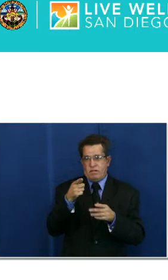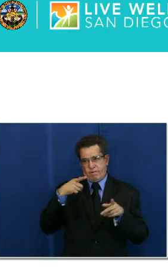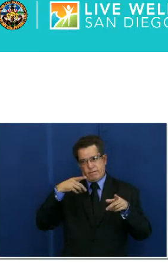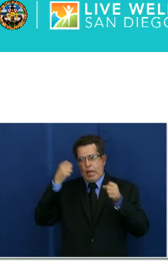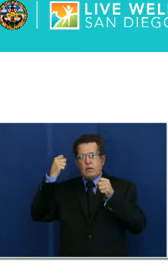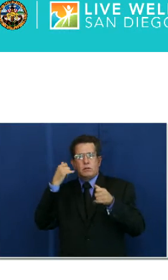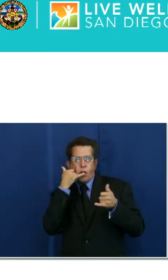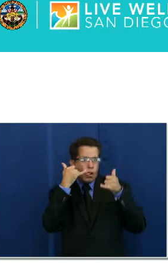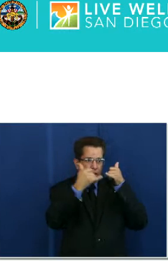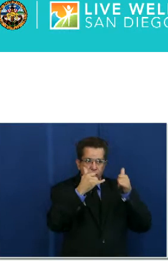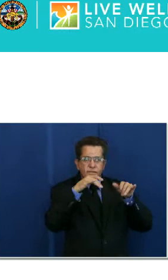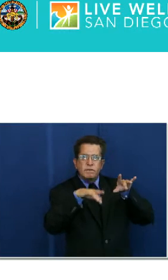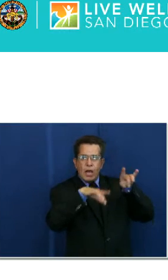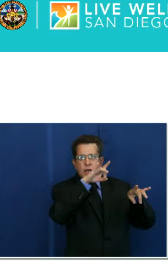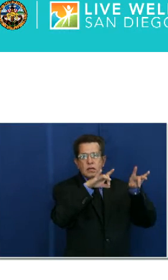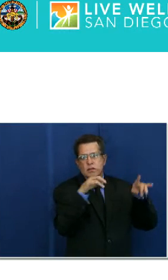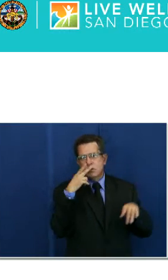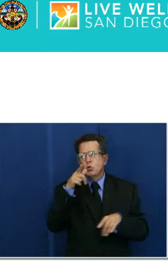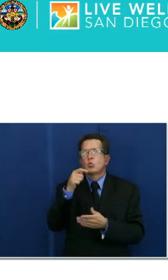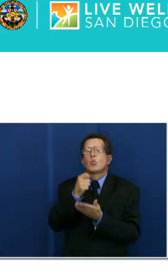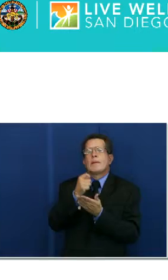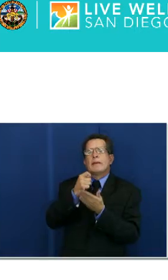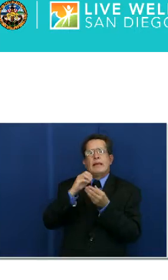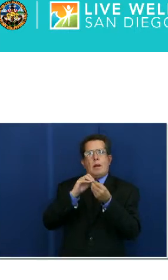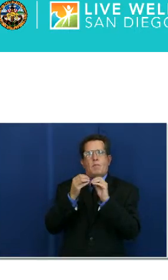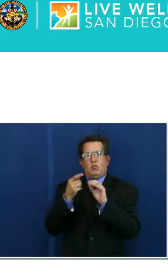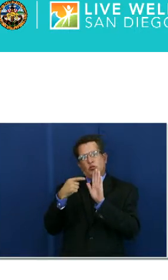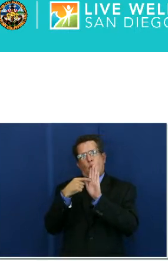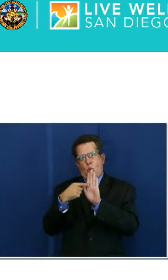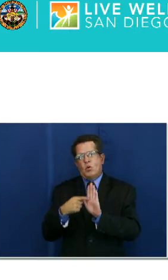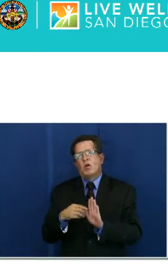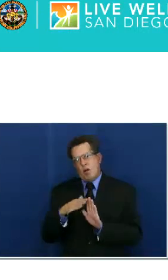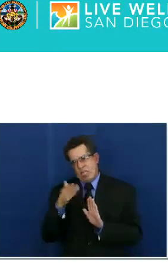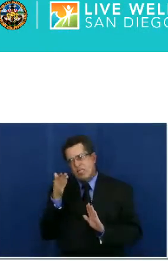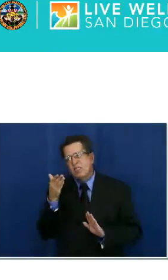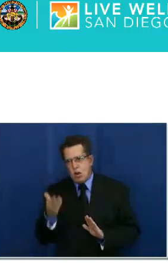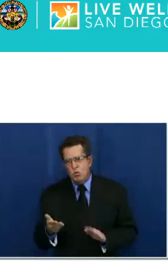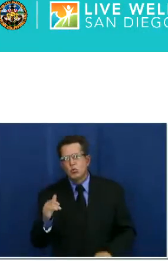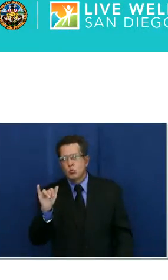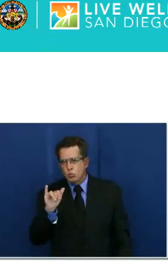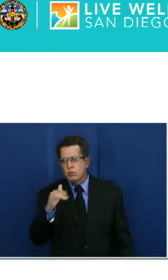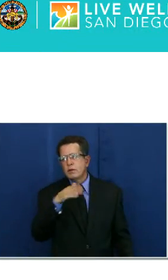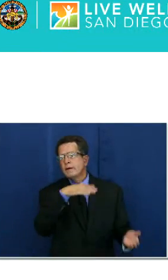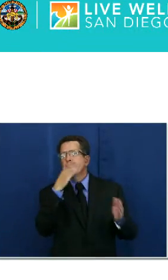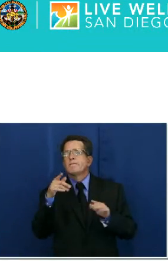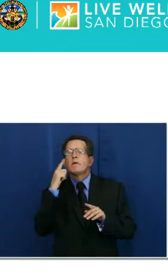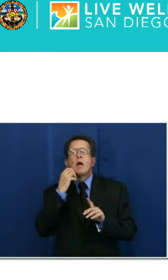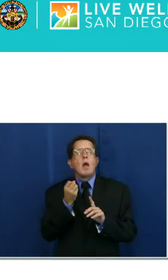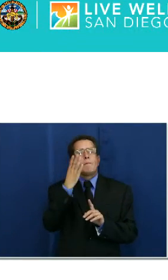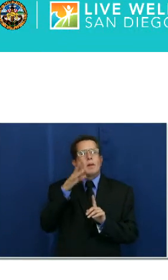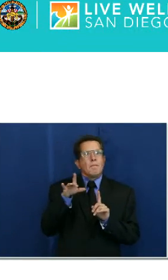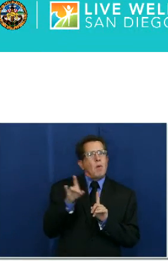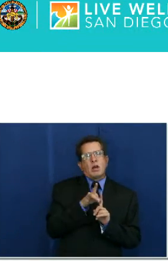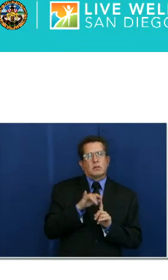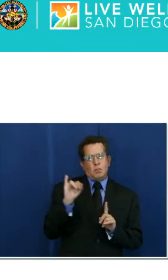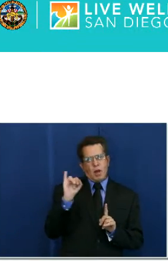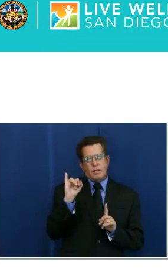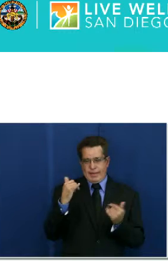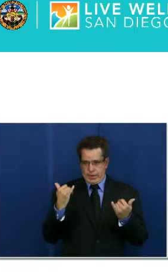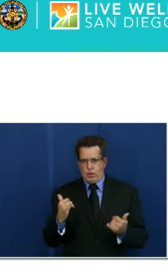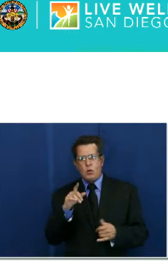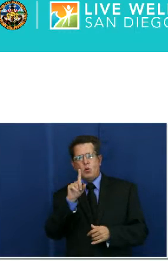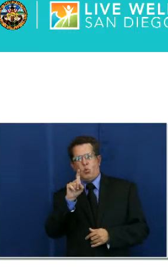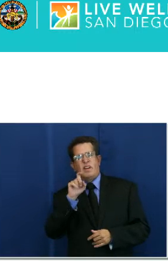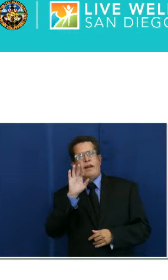out and contact folks, and you see the treatment numbers on the right-hand side. For our positives today, we're reporting 195 new positives